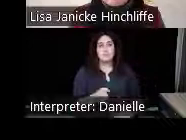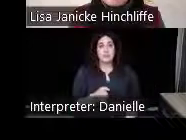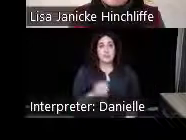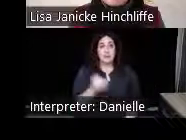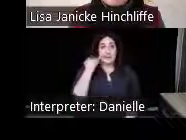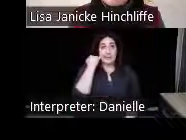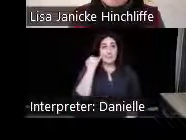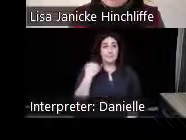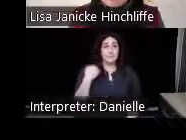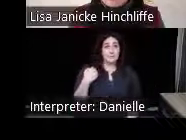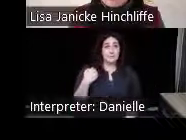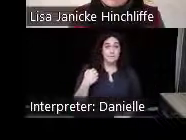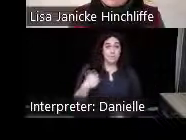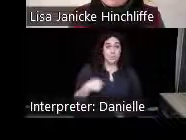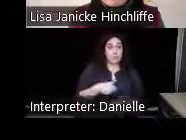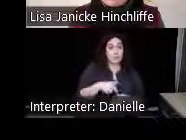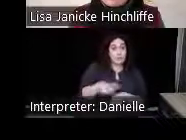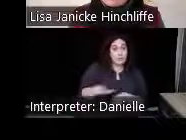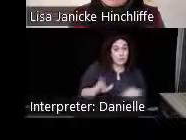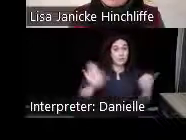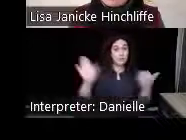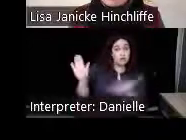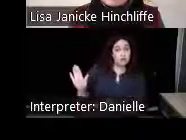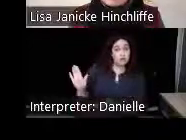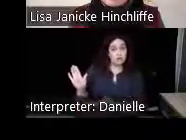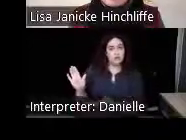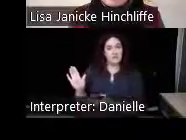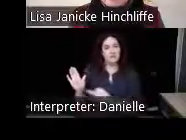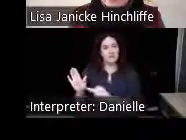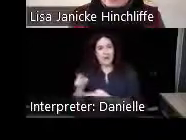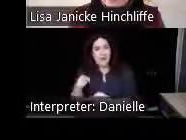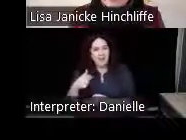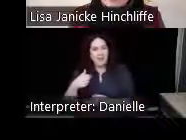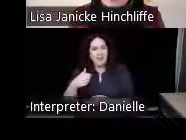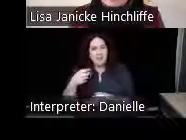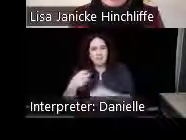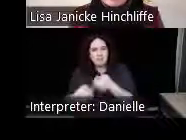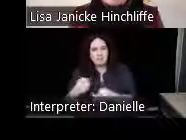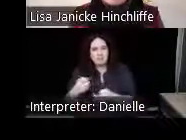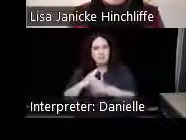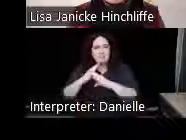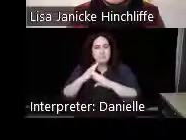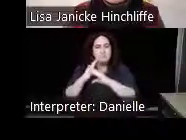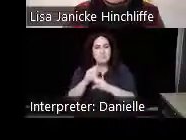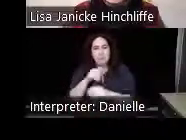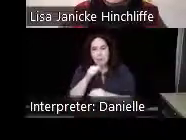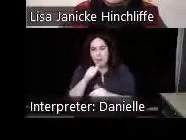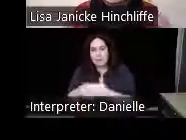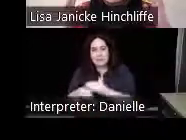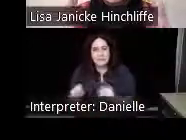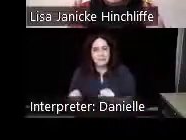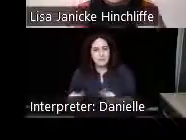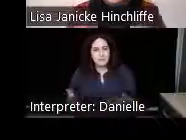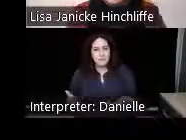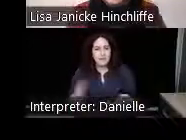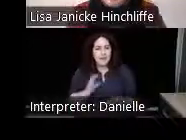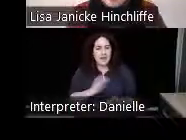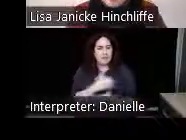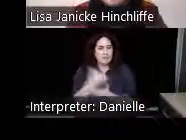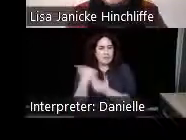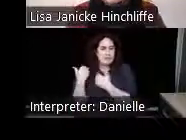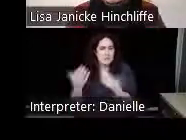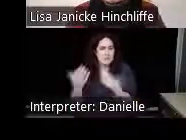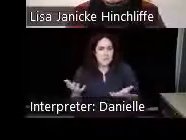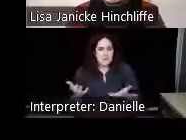push readers to those if there are issues with accessibilities? So my driving motivation